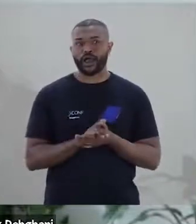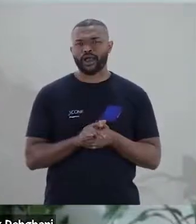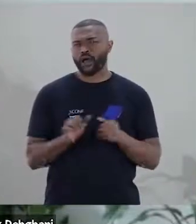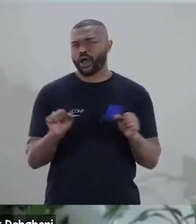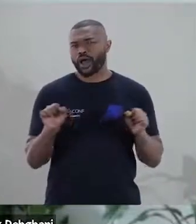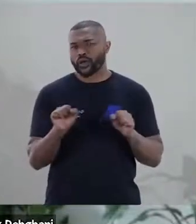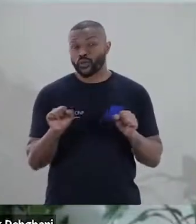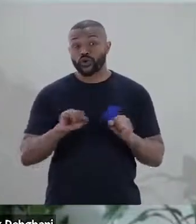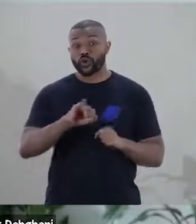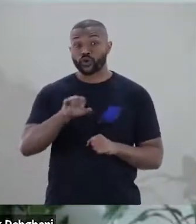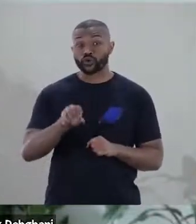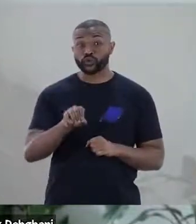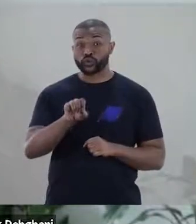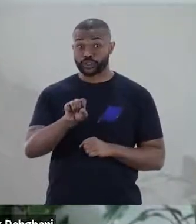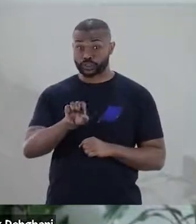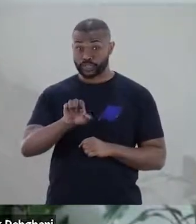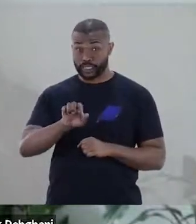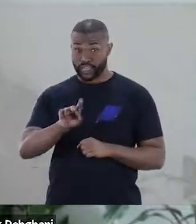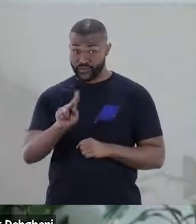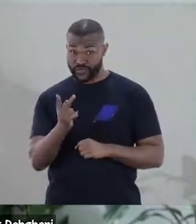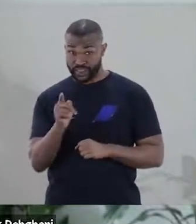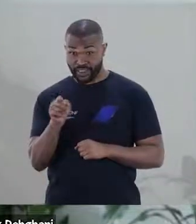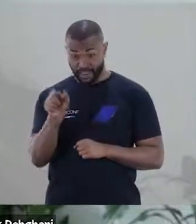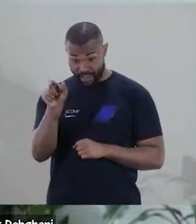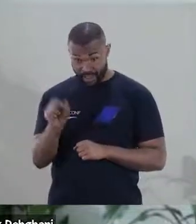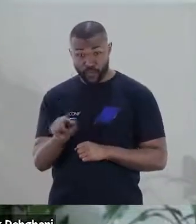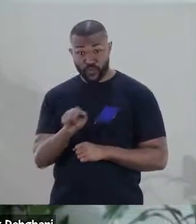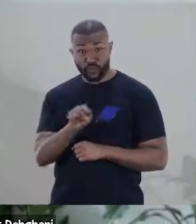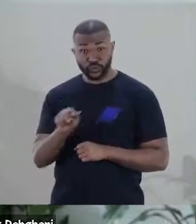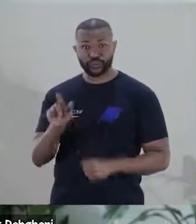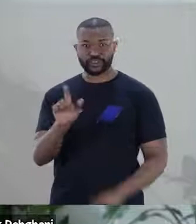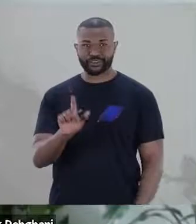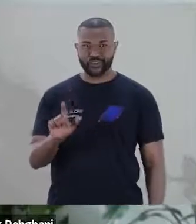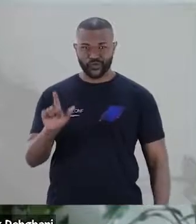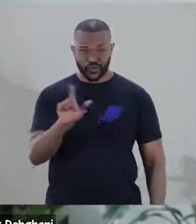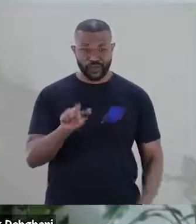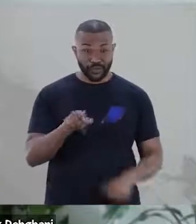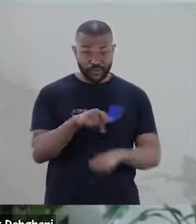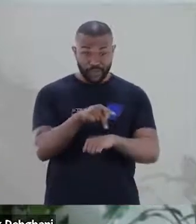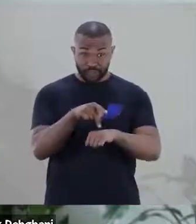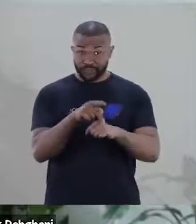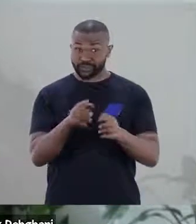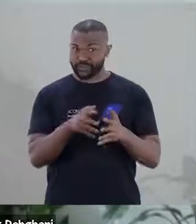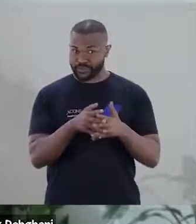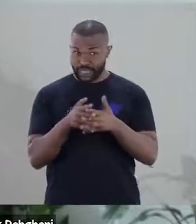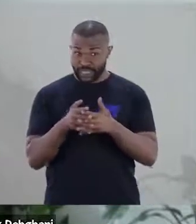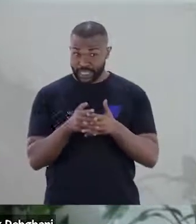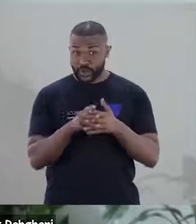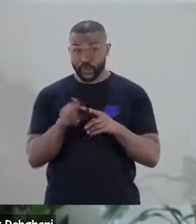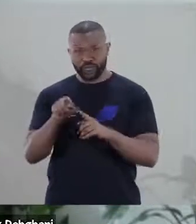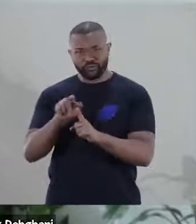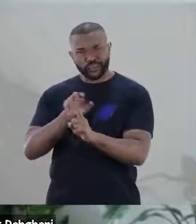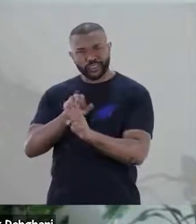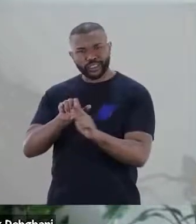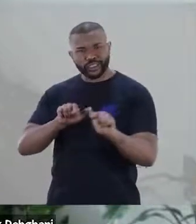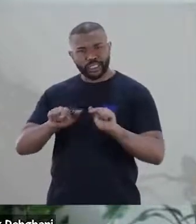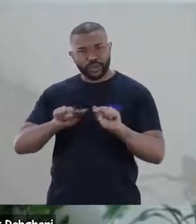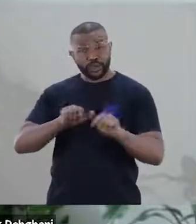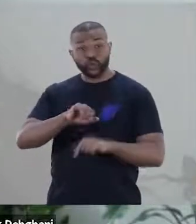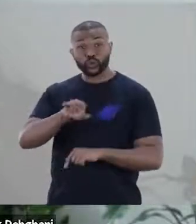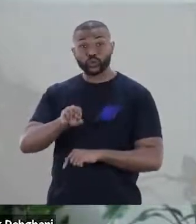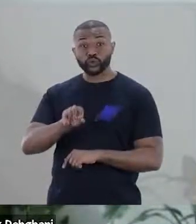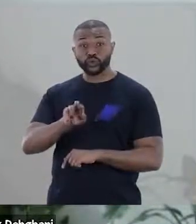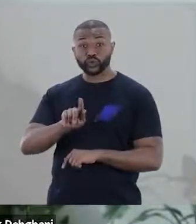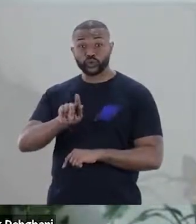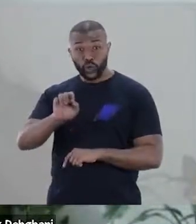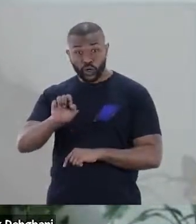quote from Joseph Campbell, who was an American professor of literature, and he influenced, in fact, the work of George